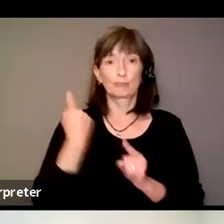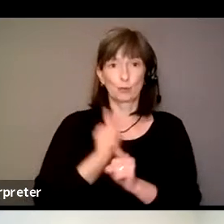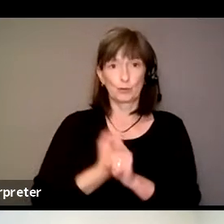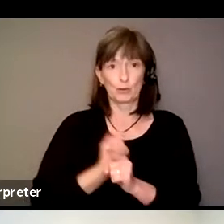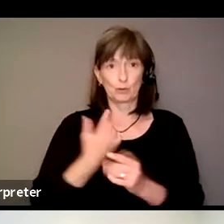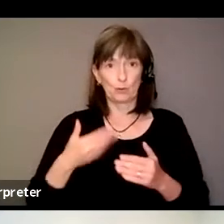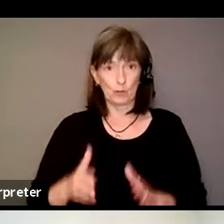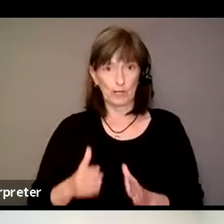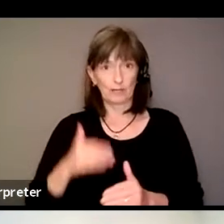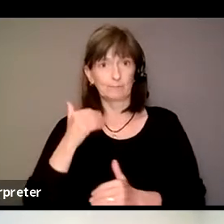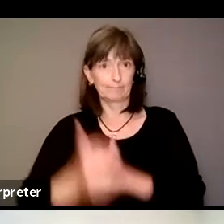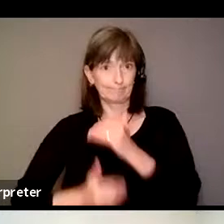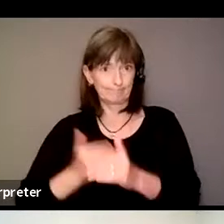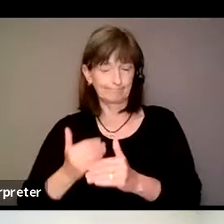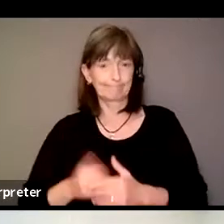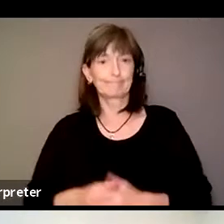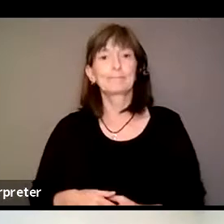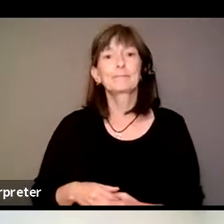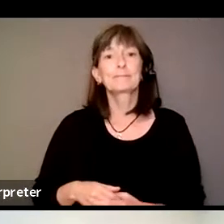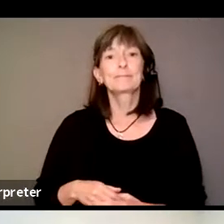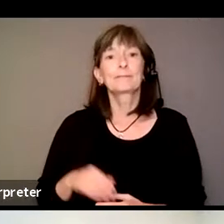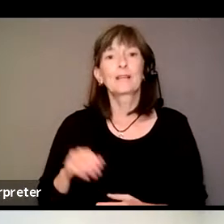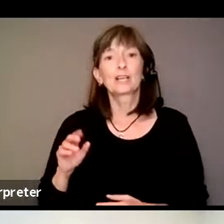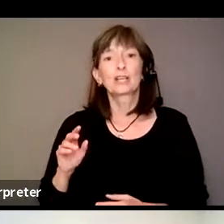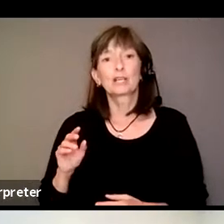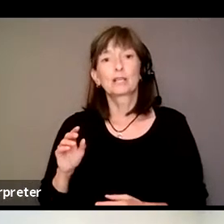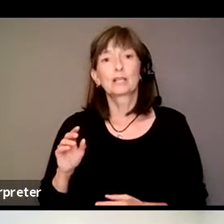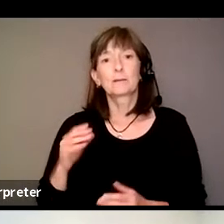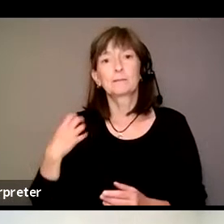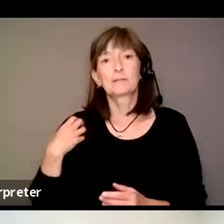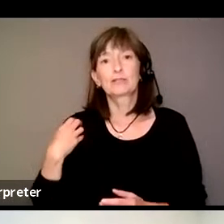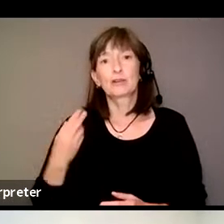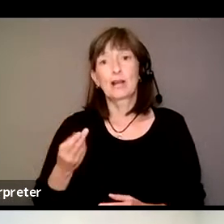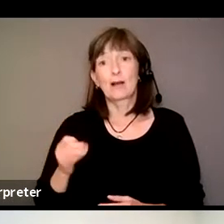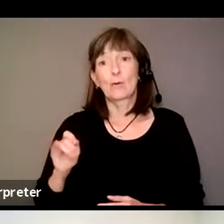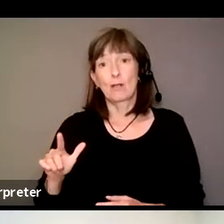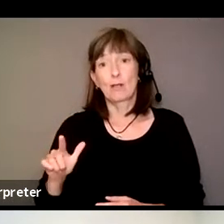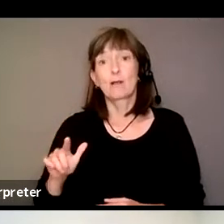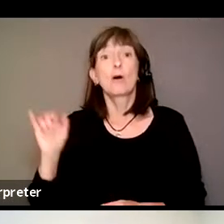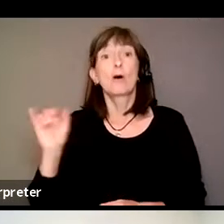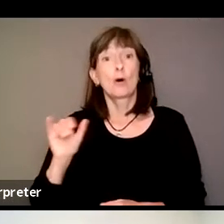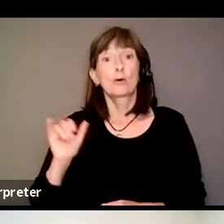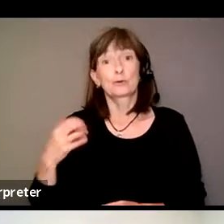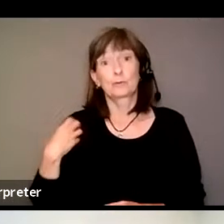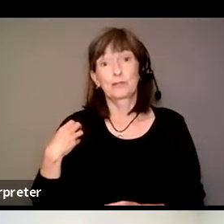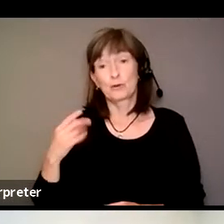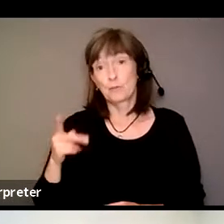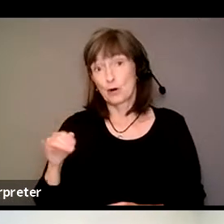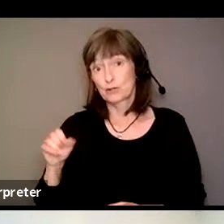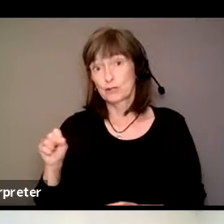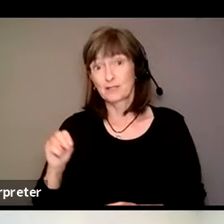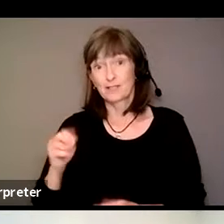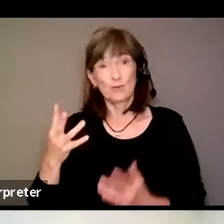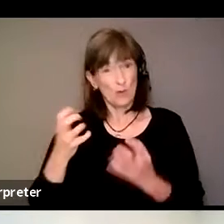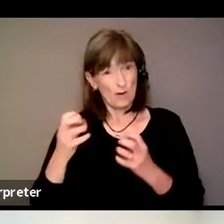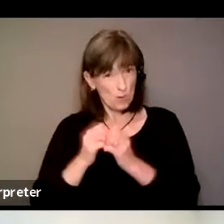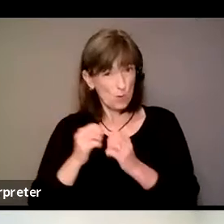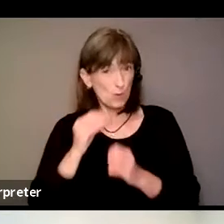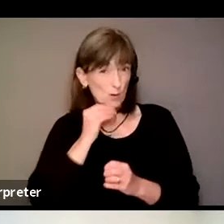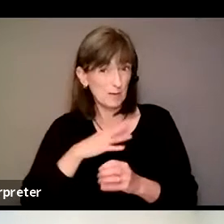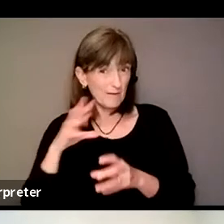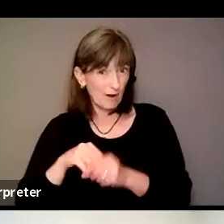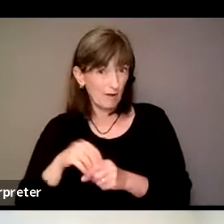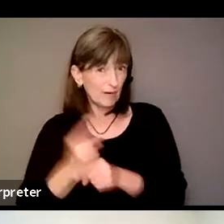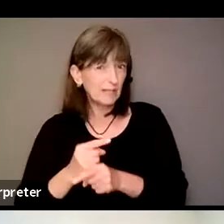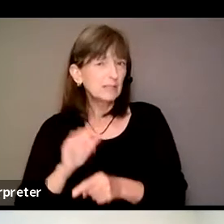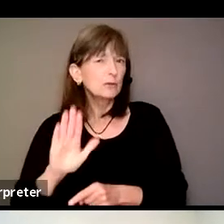Right. Yep. Good points. Minister Parsons, we all want to see more women serving on councils. In your role, what are you hearing from women who